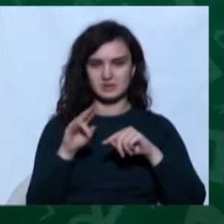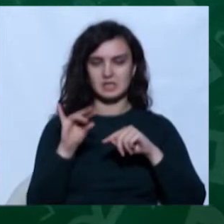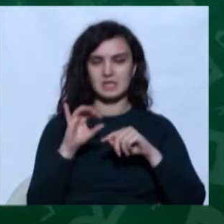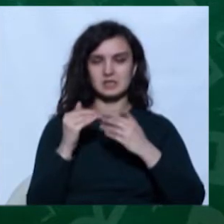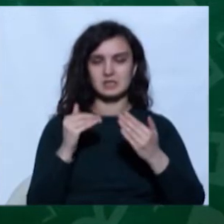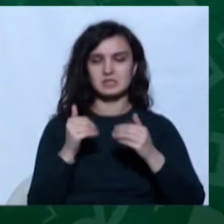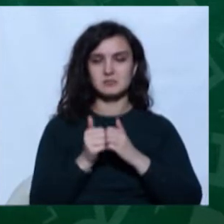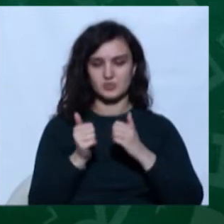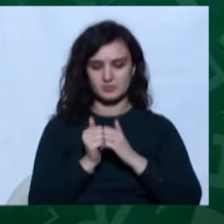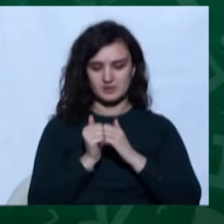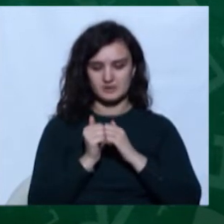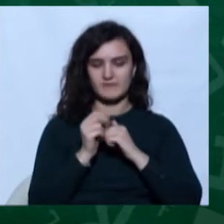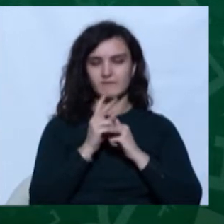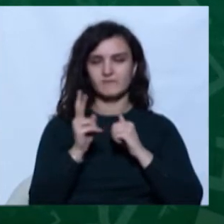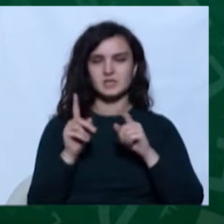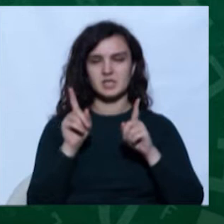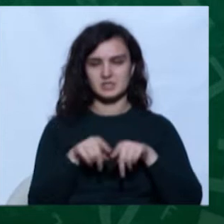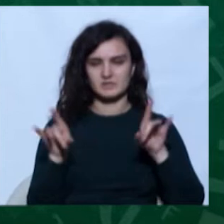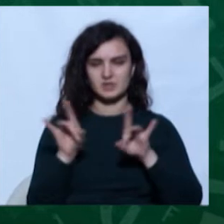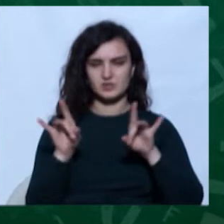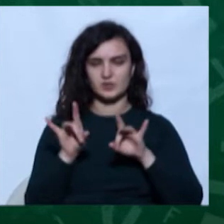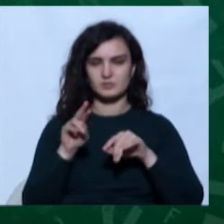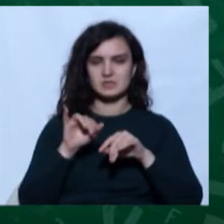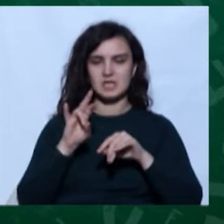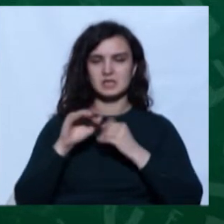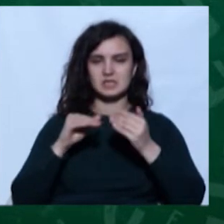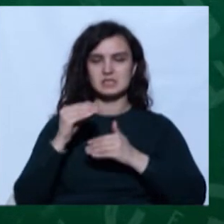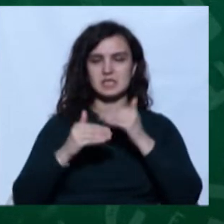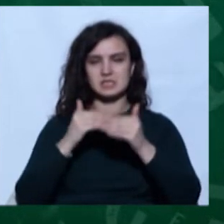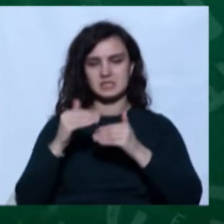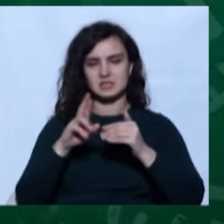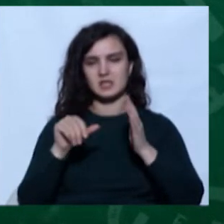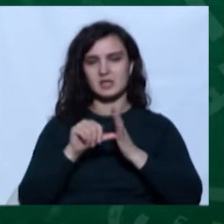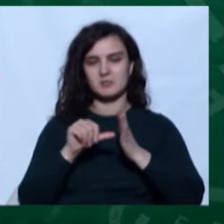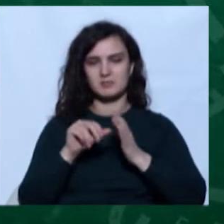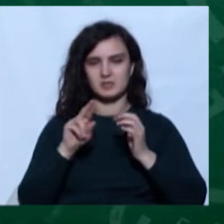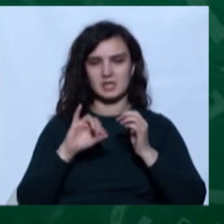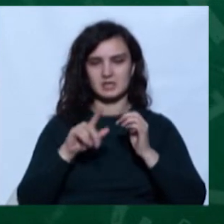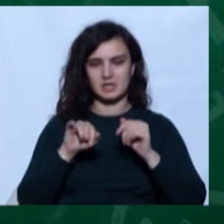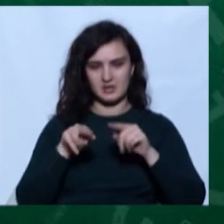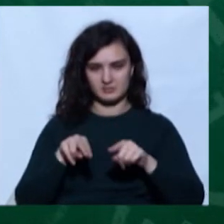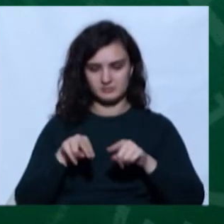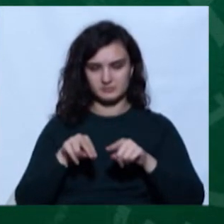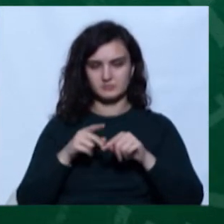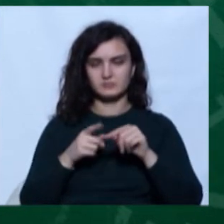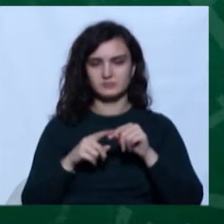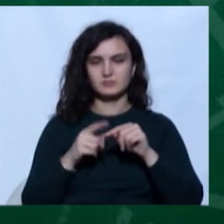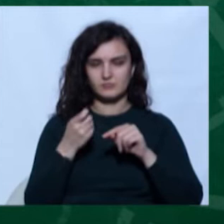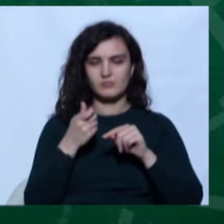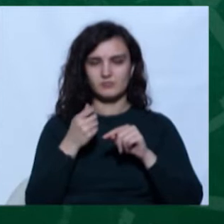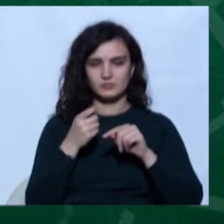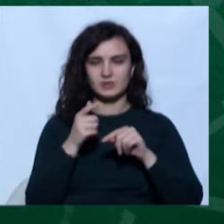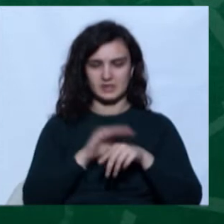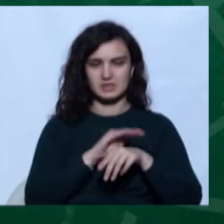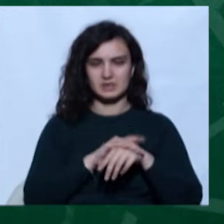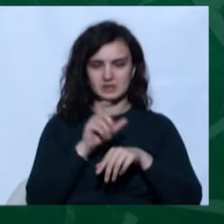Dantes' neighbor, who's also jealous of Dantes' success and helps Danglars. But actually, he's a bit nicer in the sense